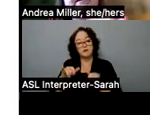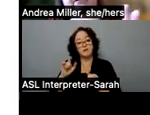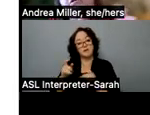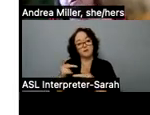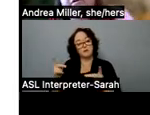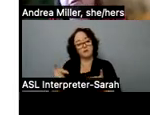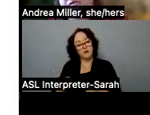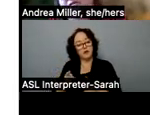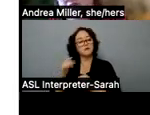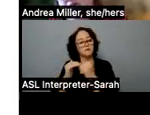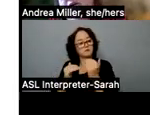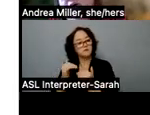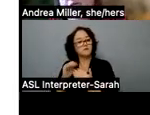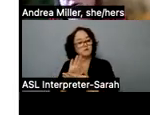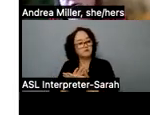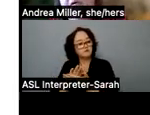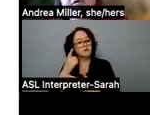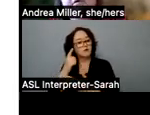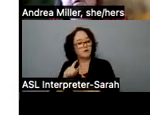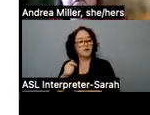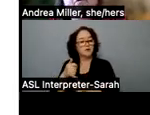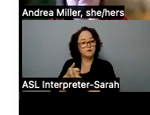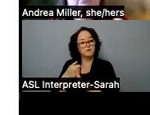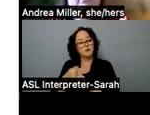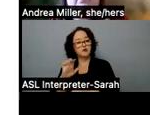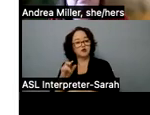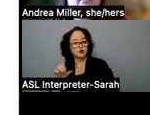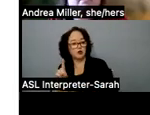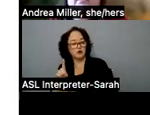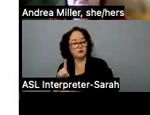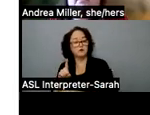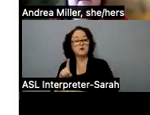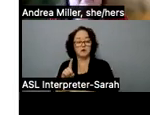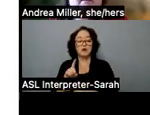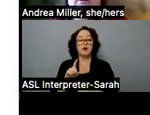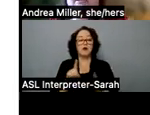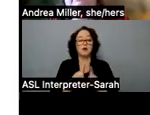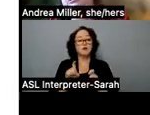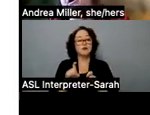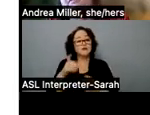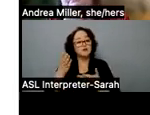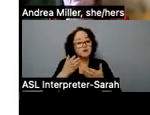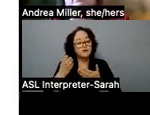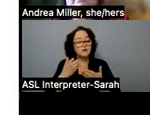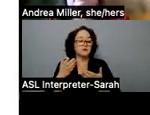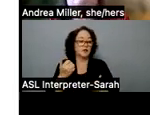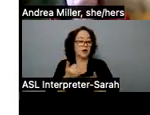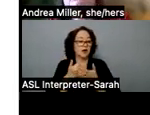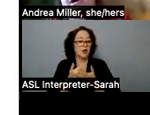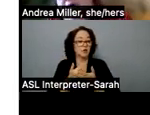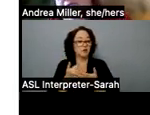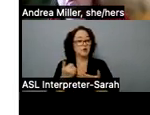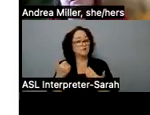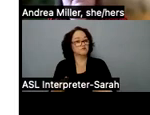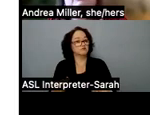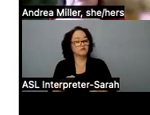connecting her with resources that could help her move forward. getting a job might be one, getting a better job